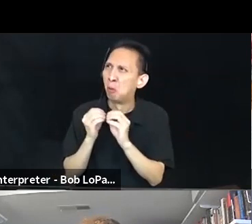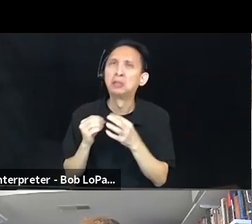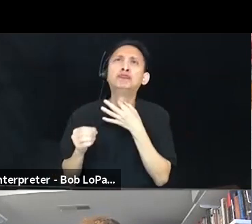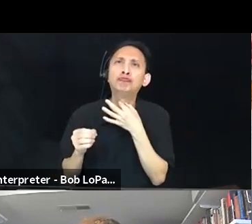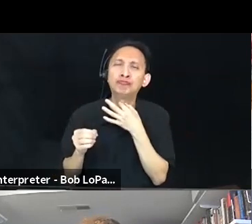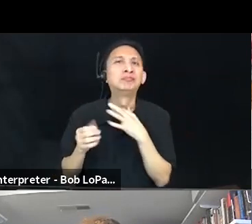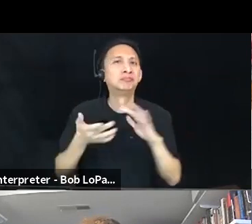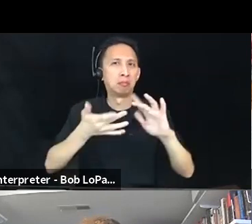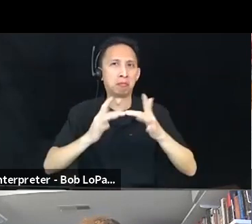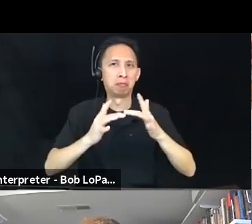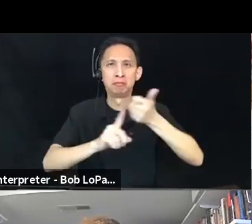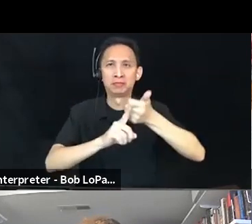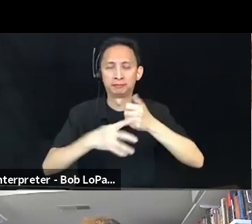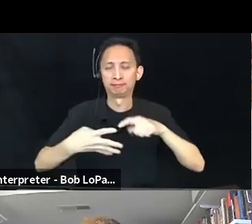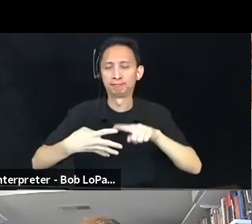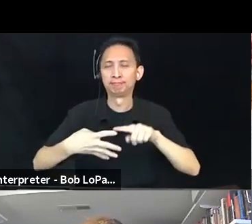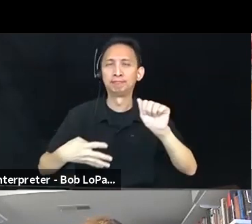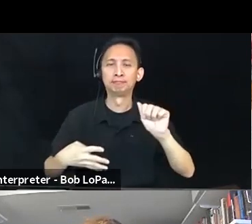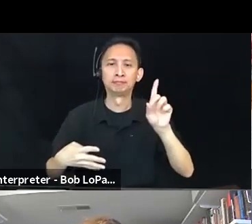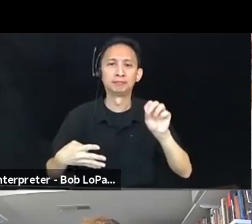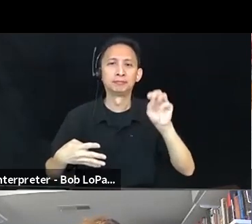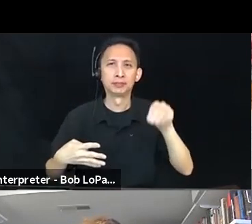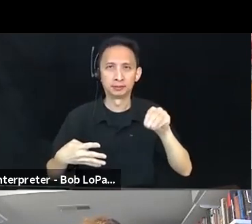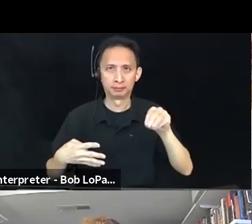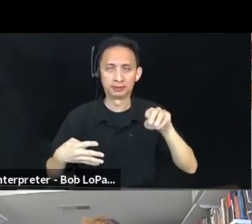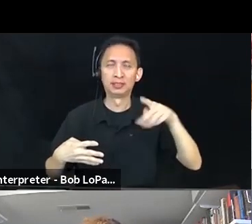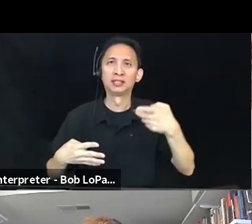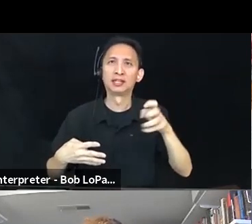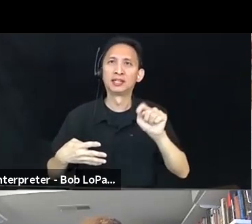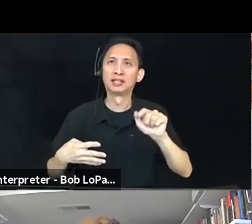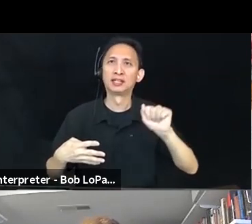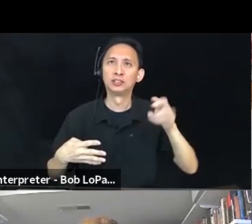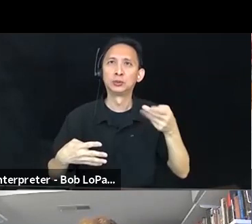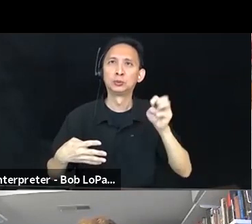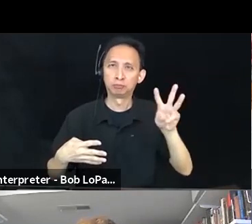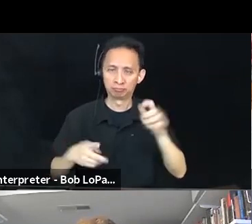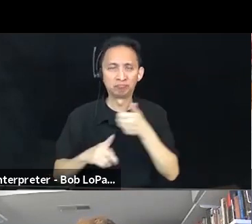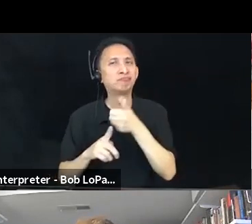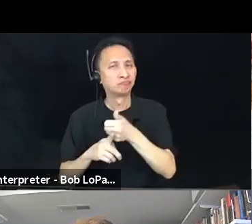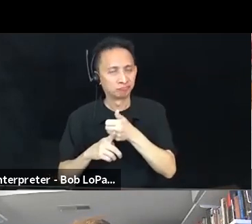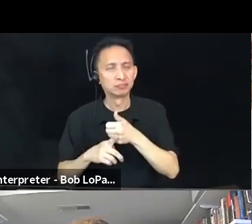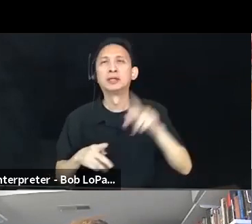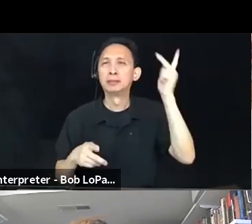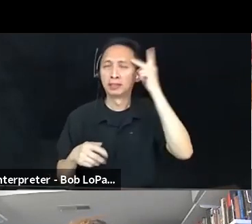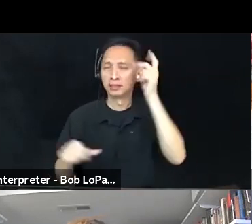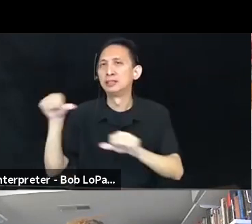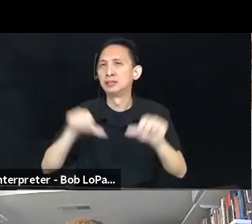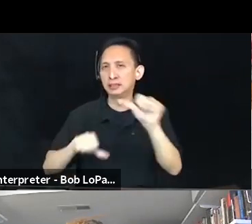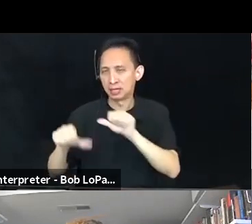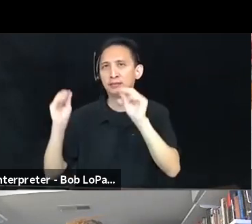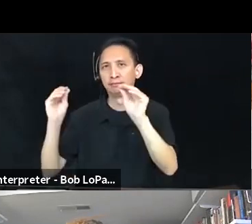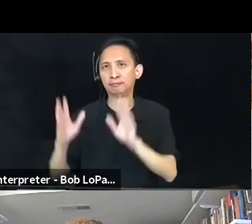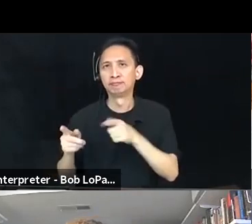them. Adom Getachew is Nobel Family Assistant Professor of Political Science at the University of